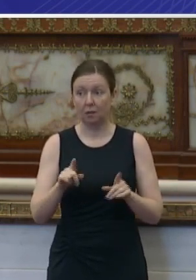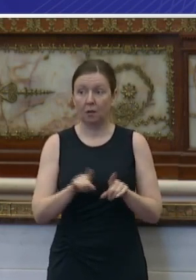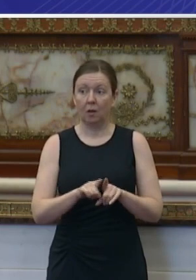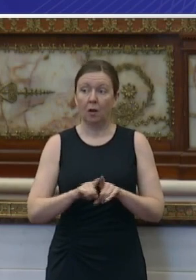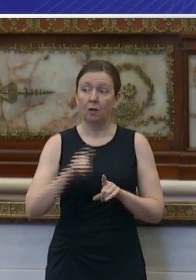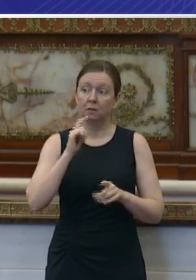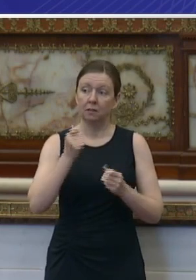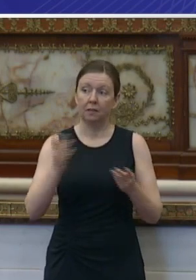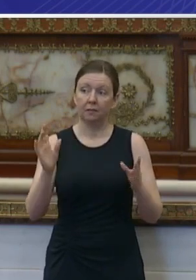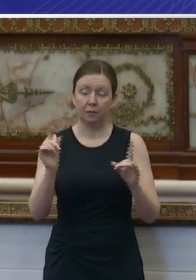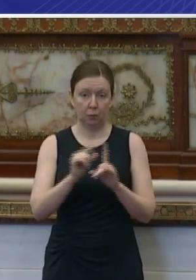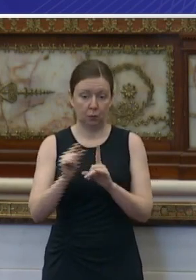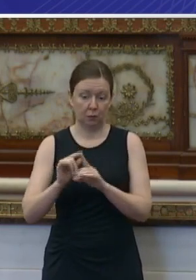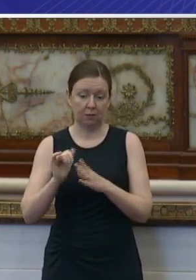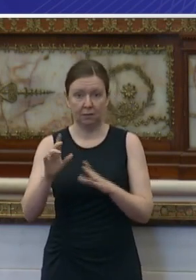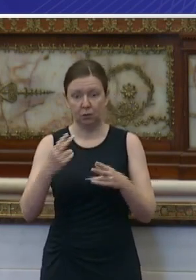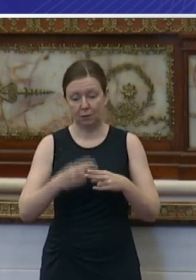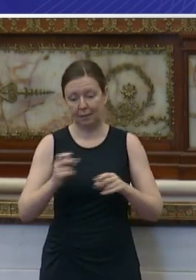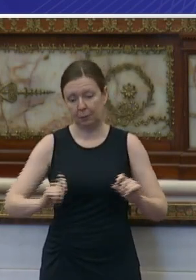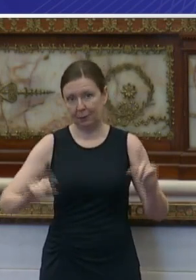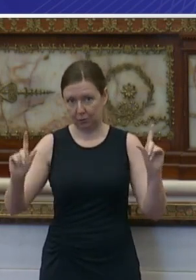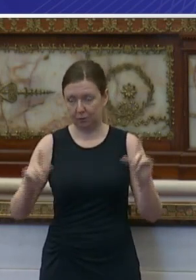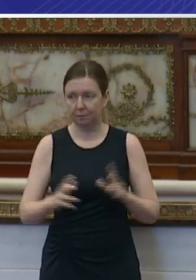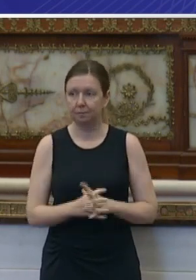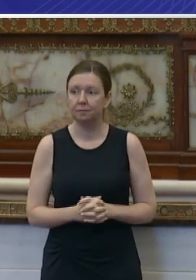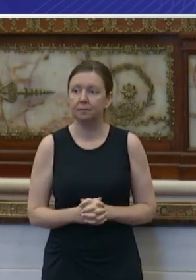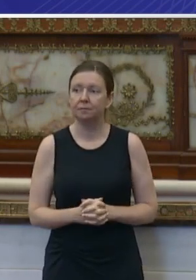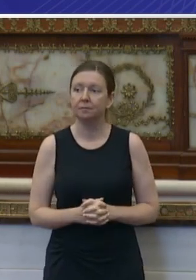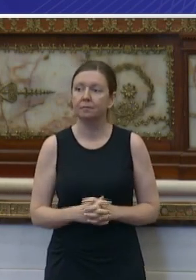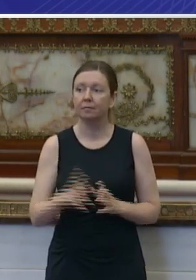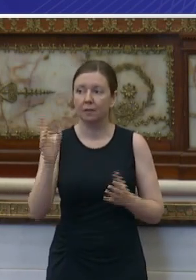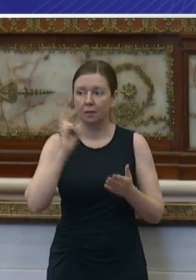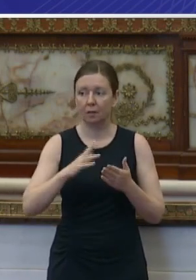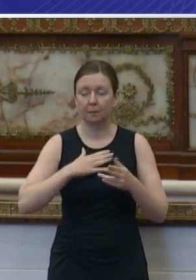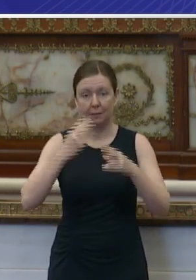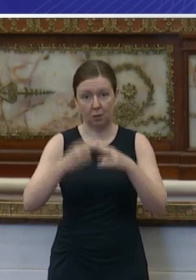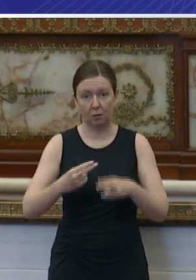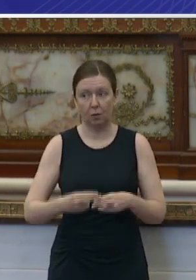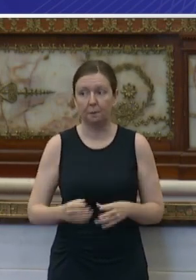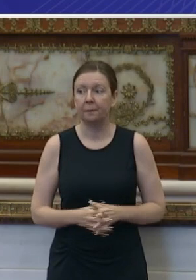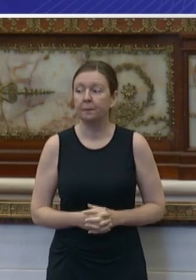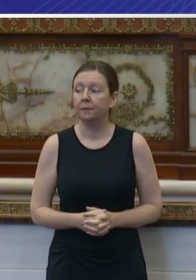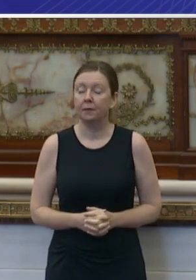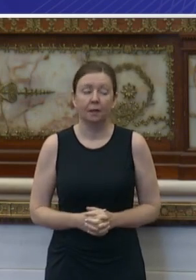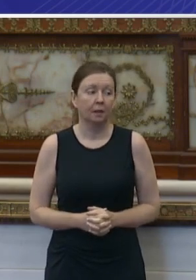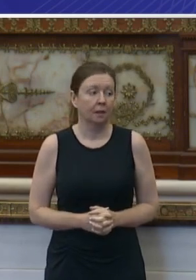say a few words just so that your name appears on the screen. And if we could have the clerk call the roll.